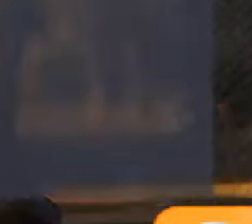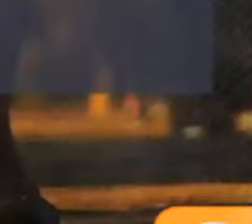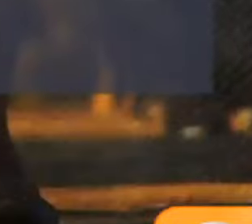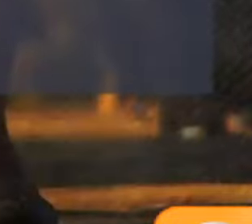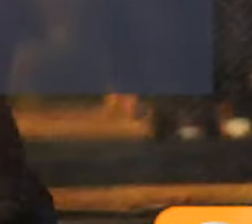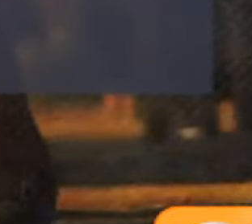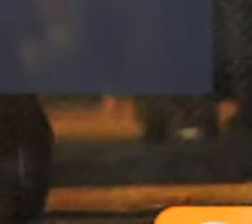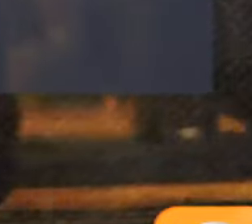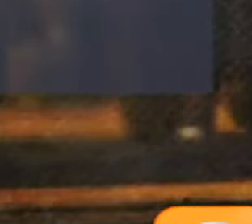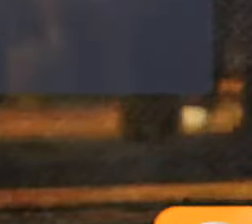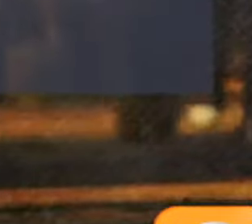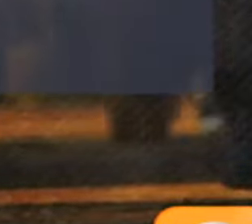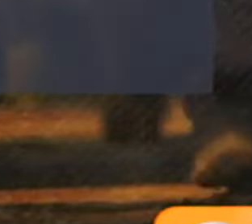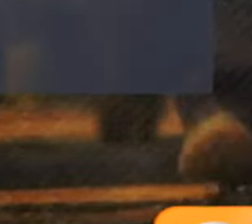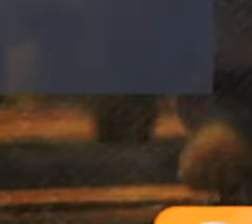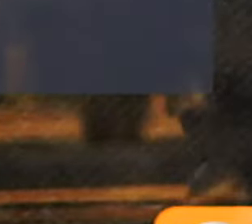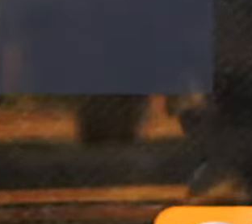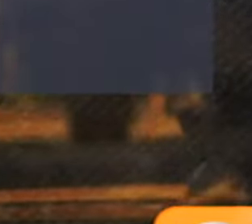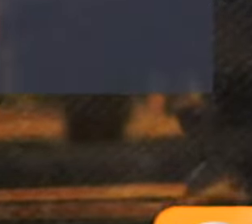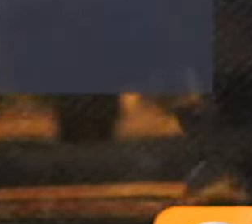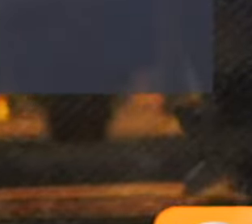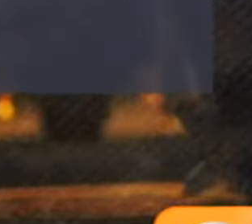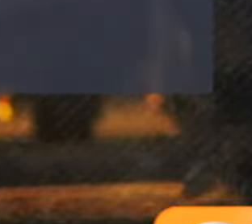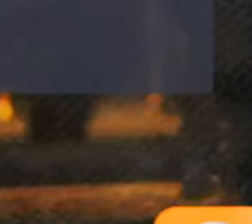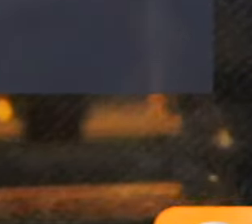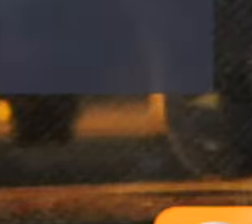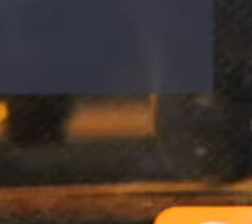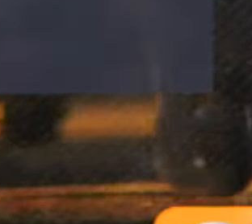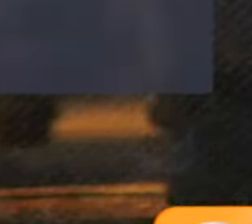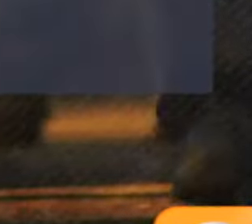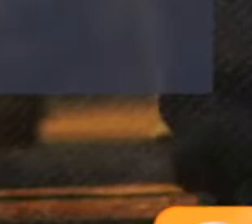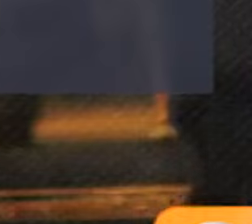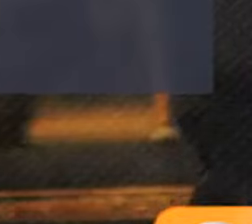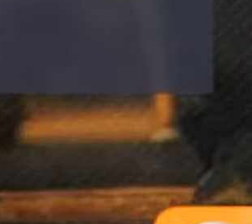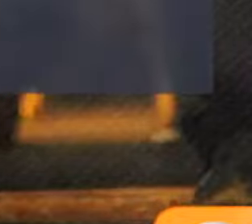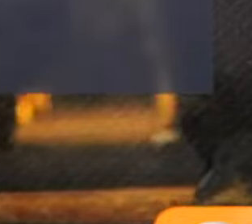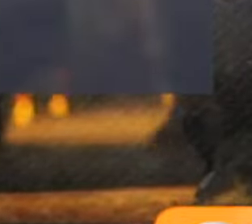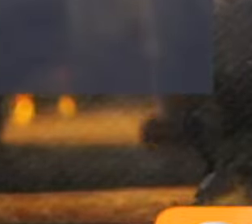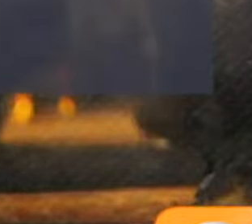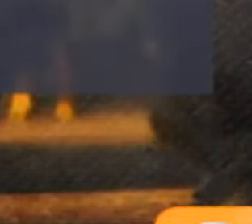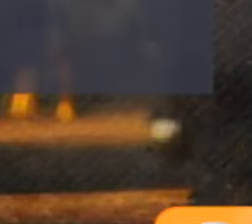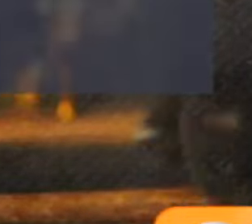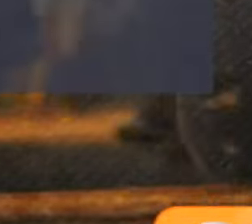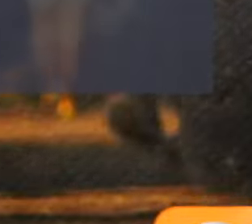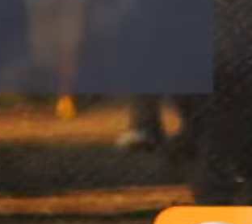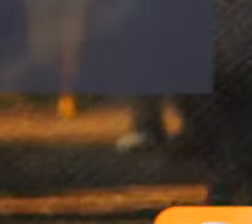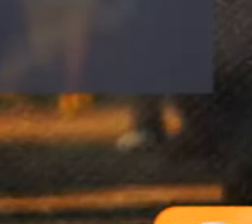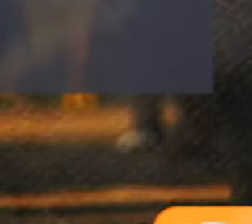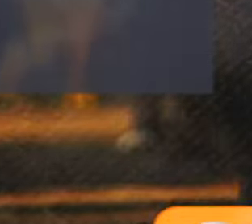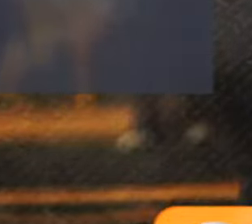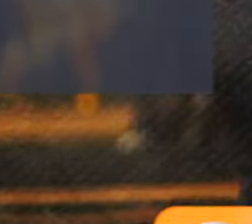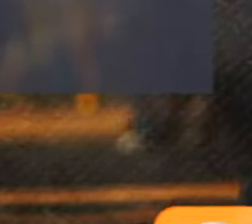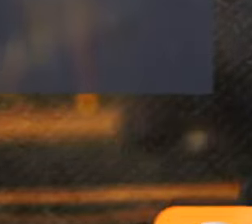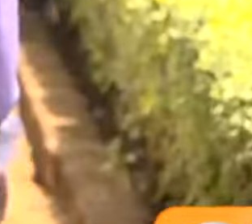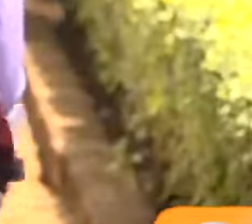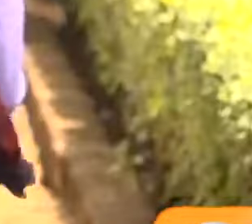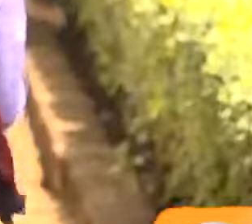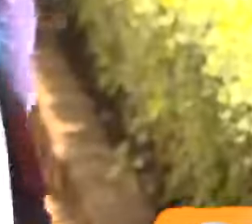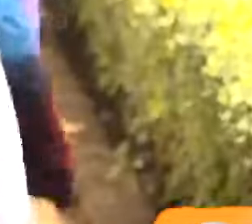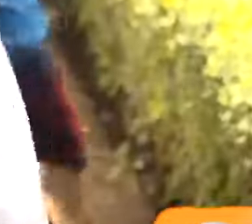include roles such as housekeepers, car wash attendants, cleaners, drivers, and other semi-skilled professions.